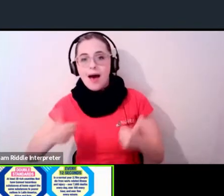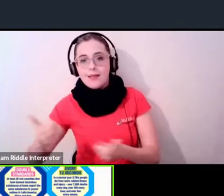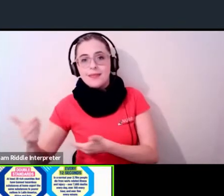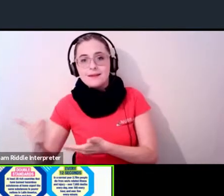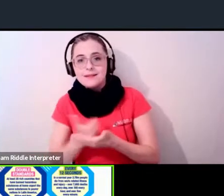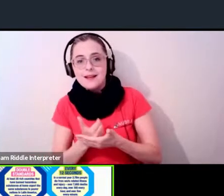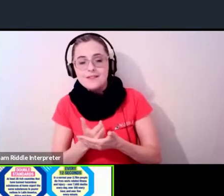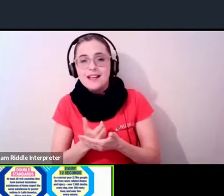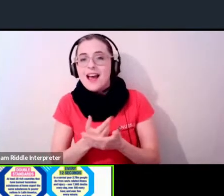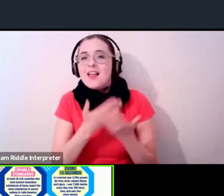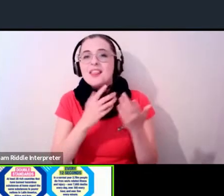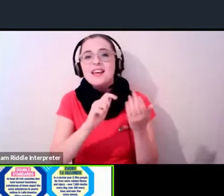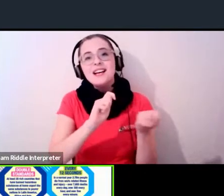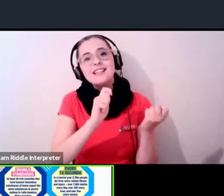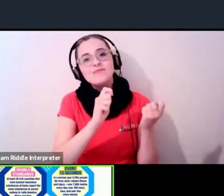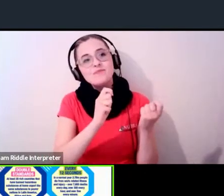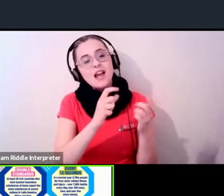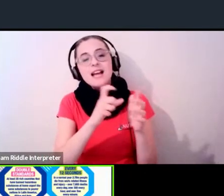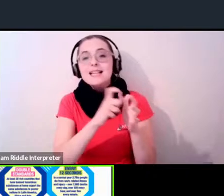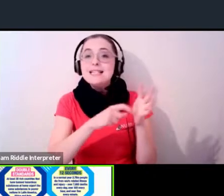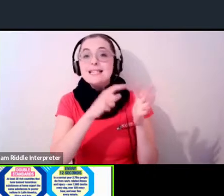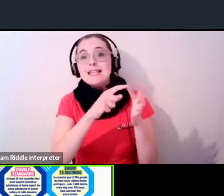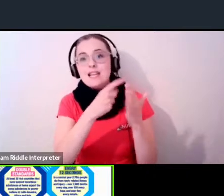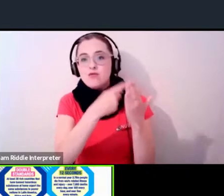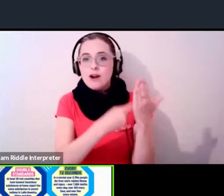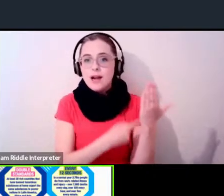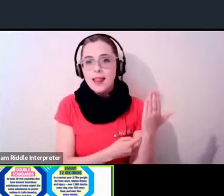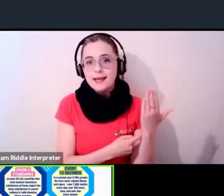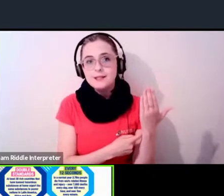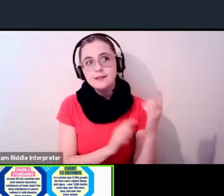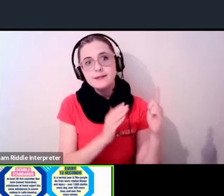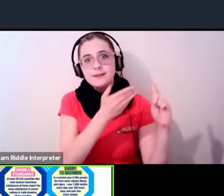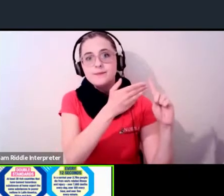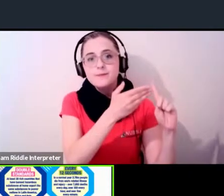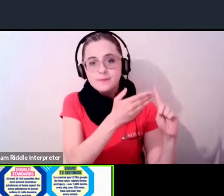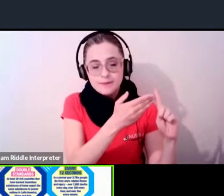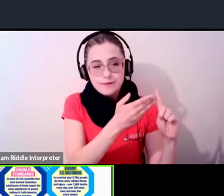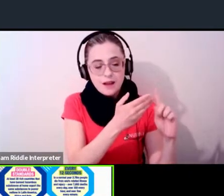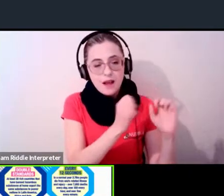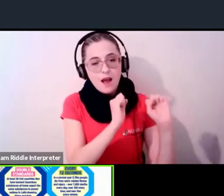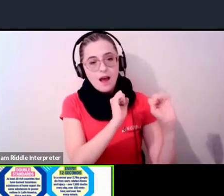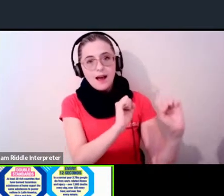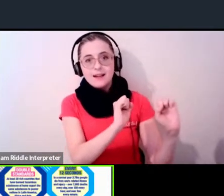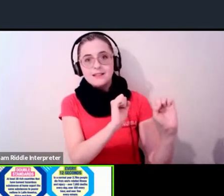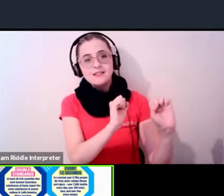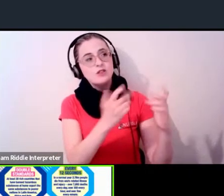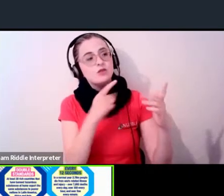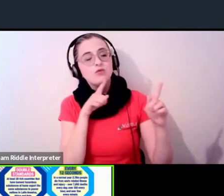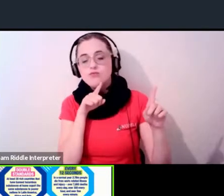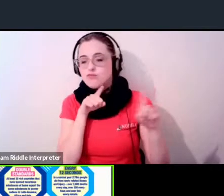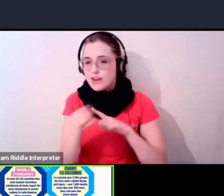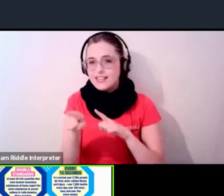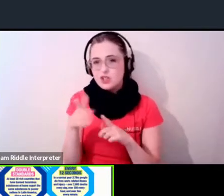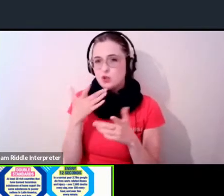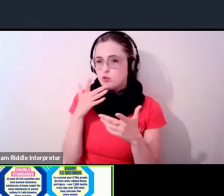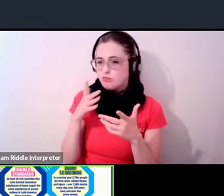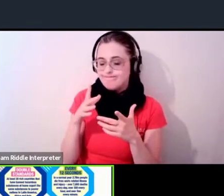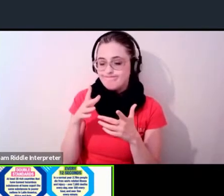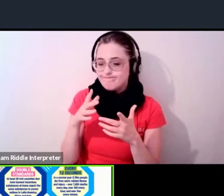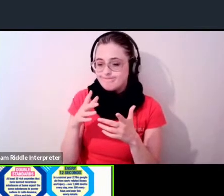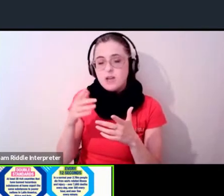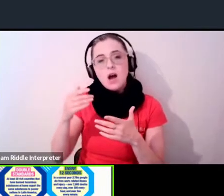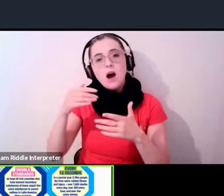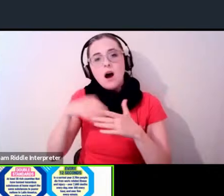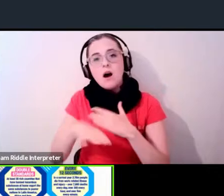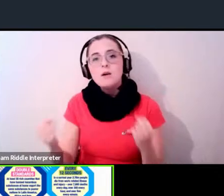deregulation agenda, and the political dogma of undermining the enforcement bodies responsible for ensuring that